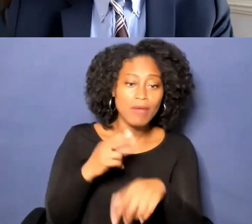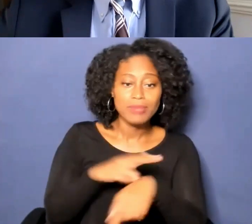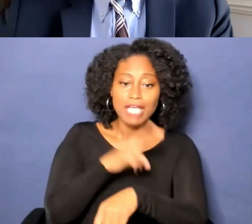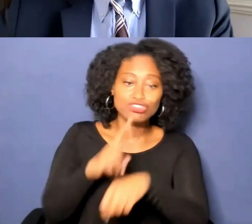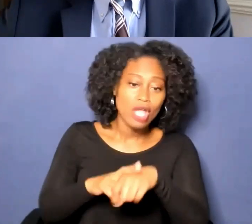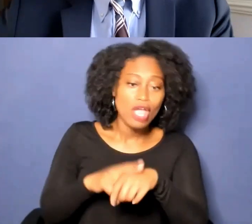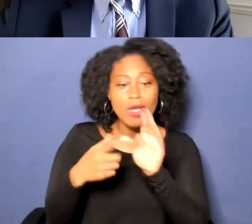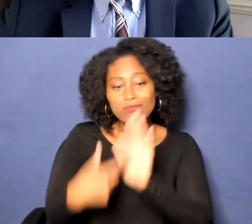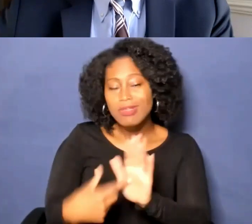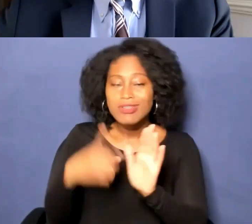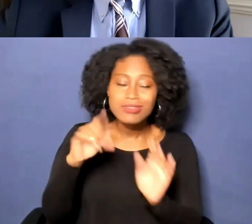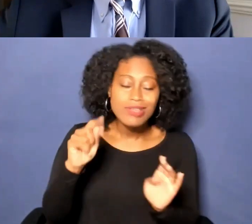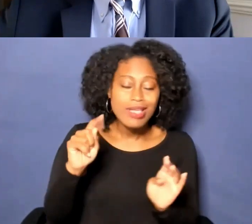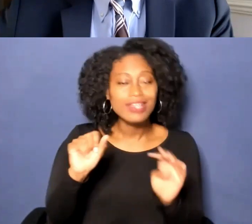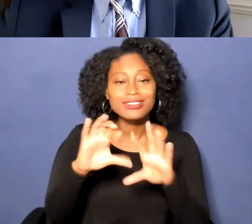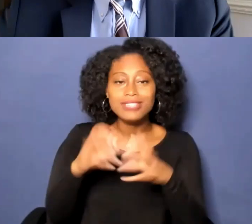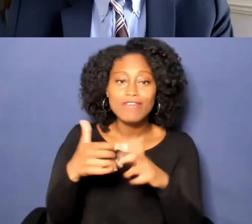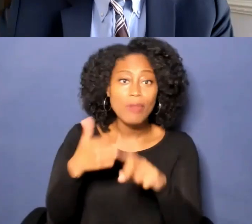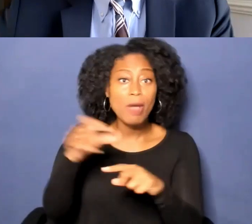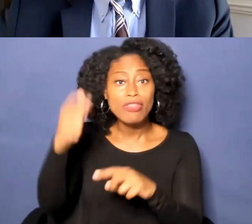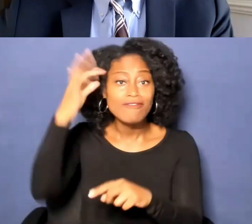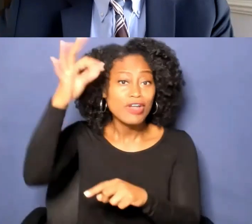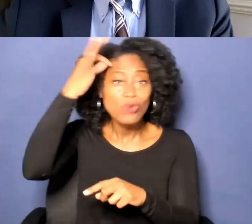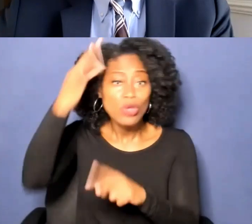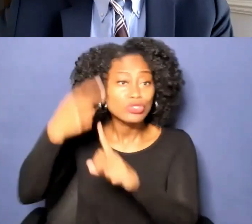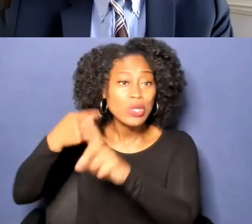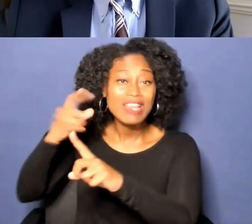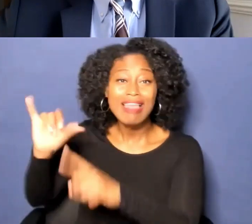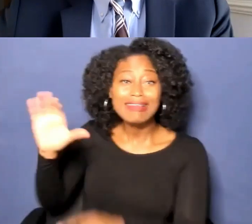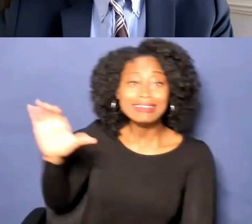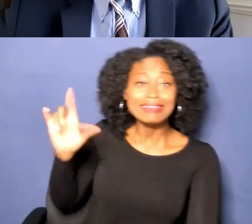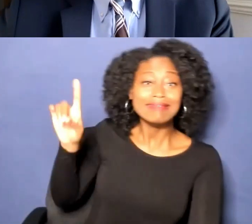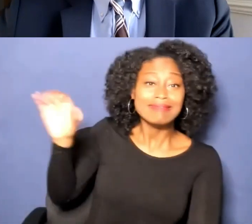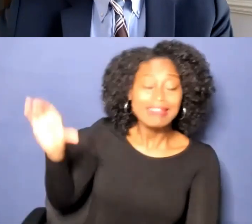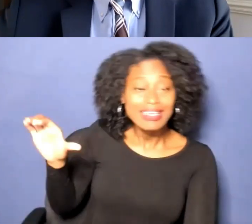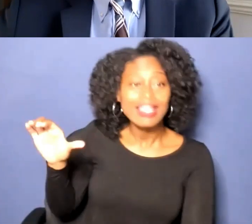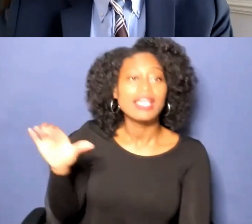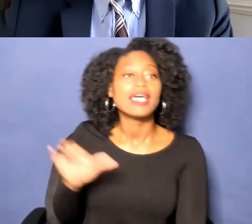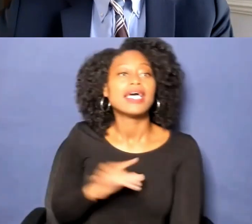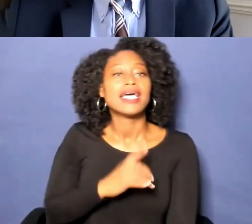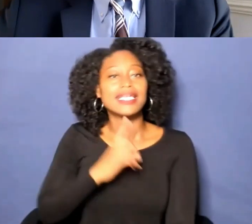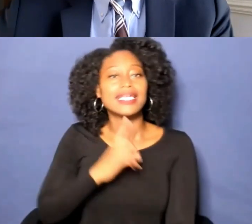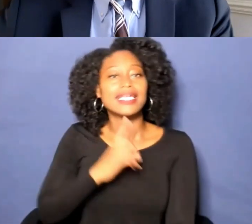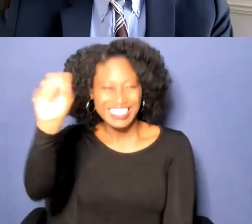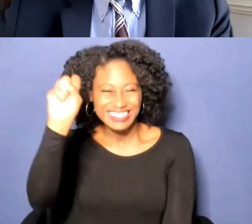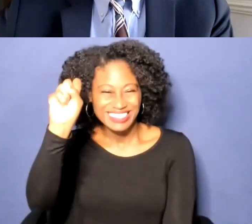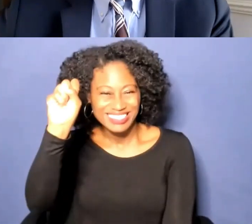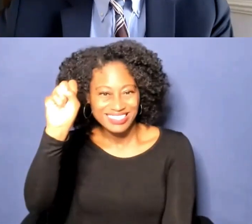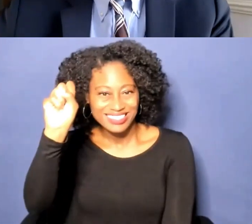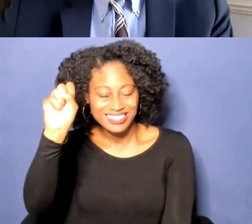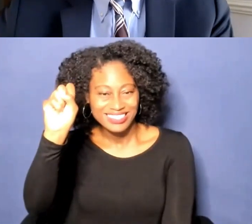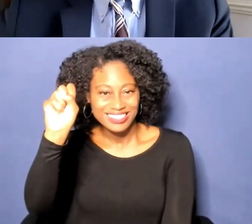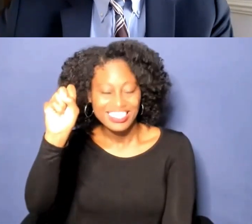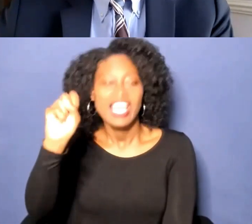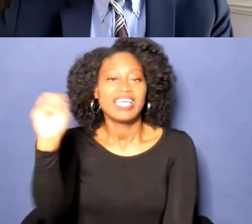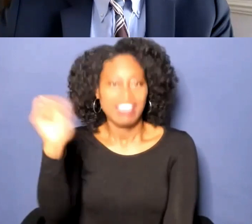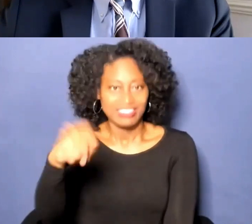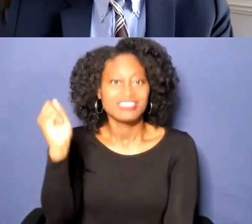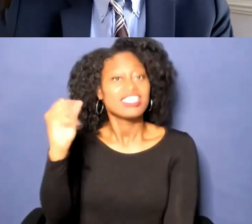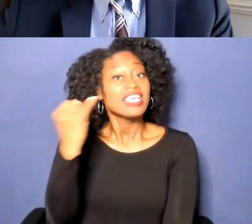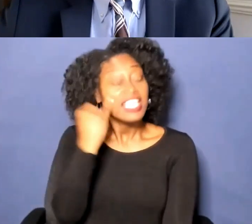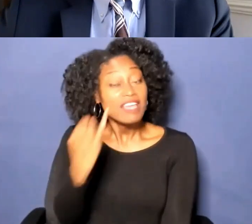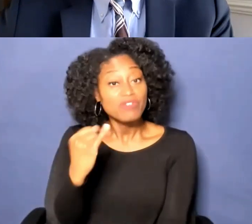federal sources, for example, from the CDC? And the answer is yes. If you're doing work